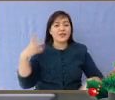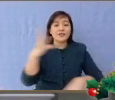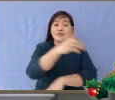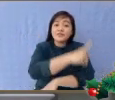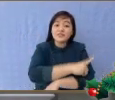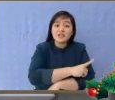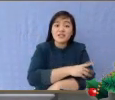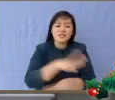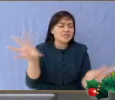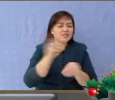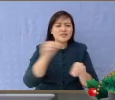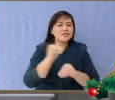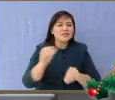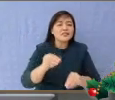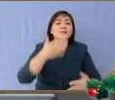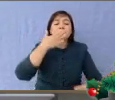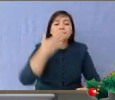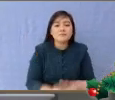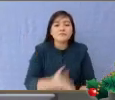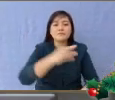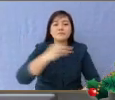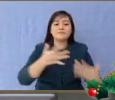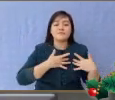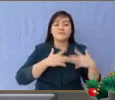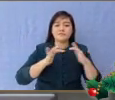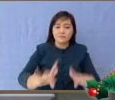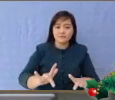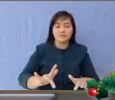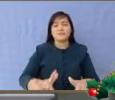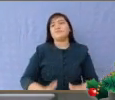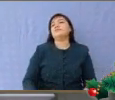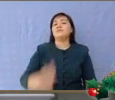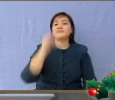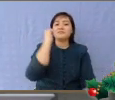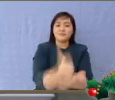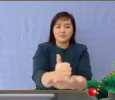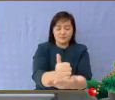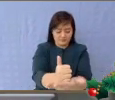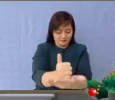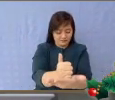of my life, si goodness, si mercy shall follow me.